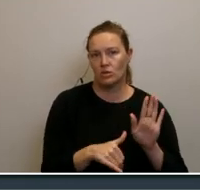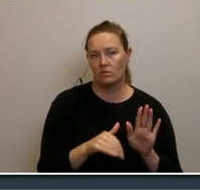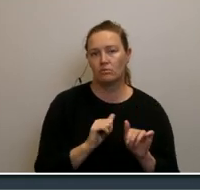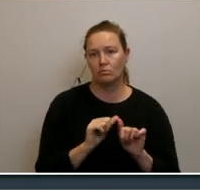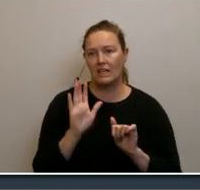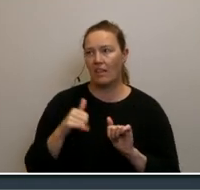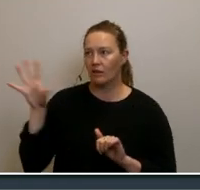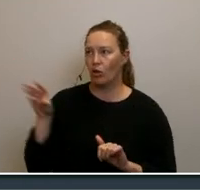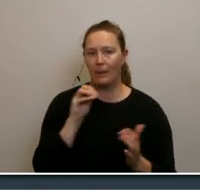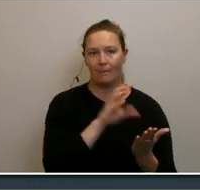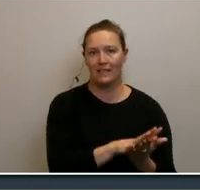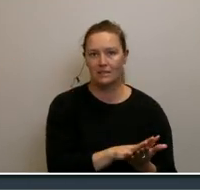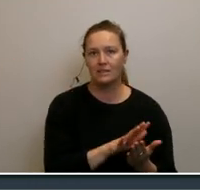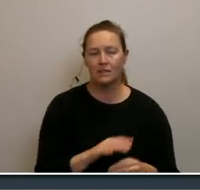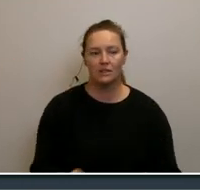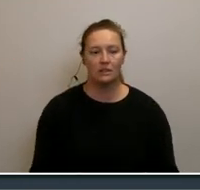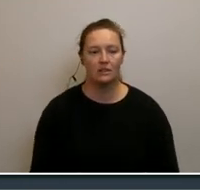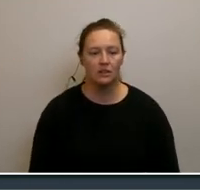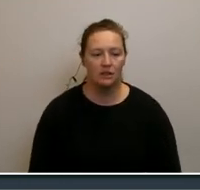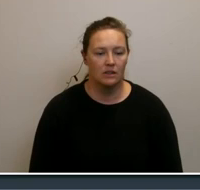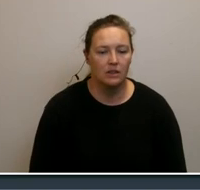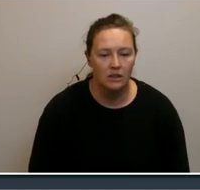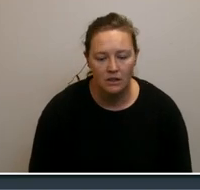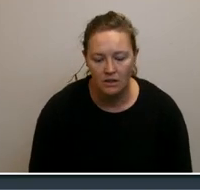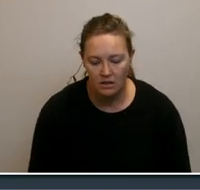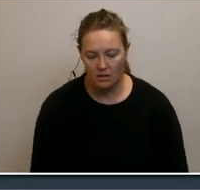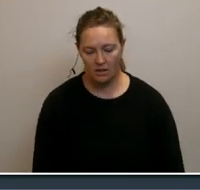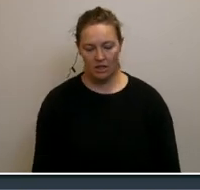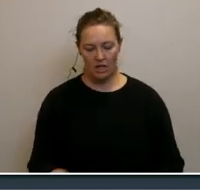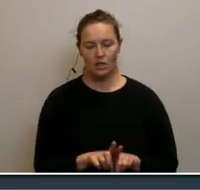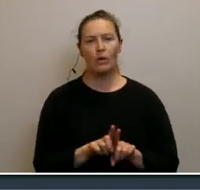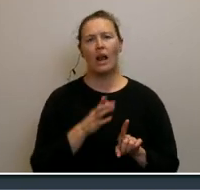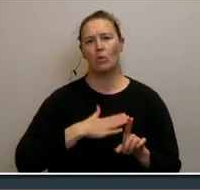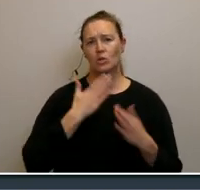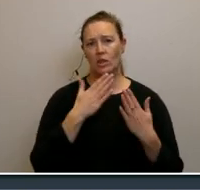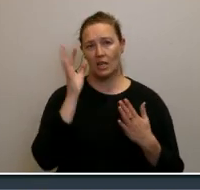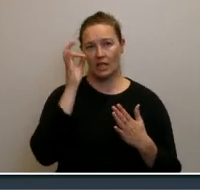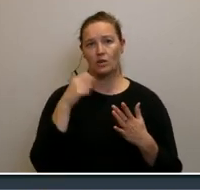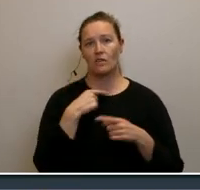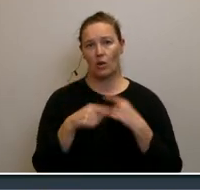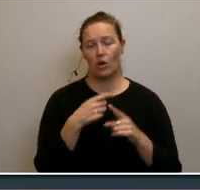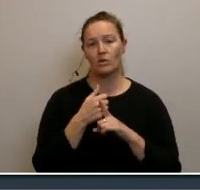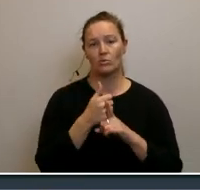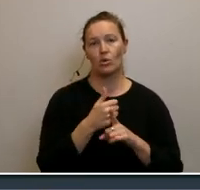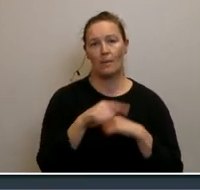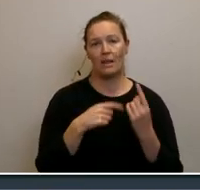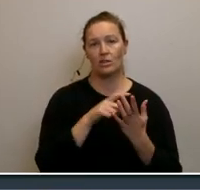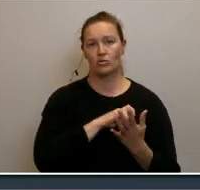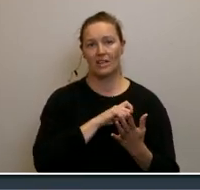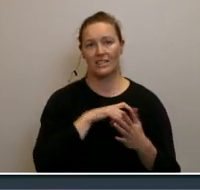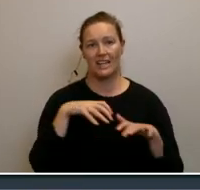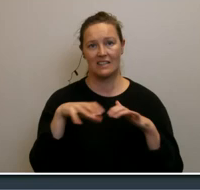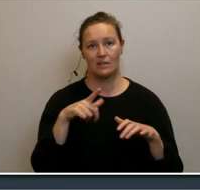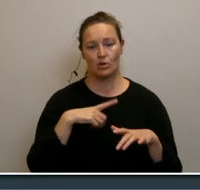better. And while I'm here too, I'd just like to thank the council for their ongoing support about the trust activities. We have no